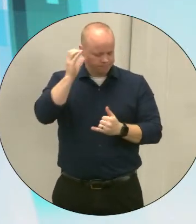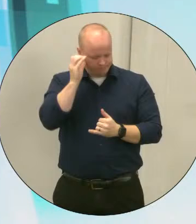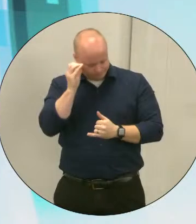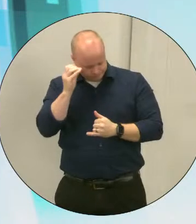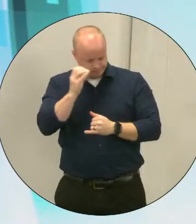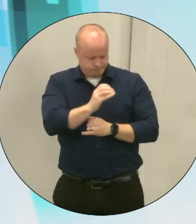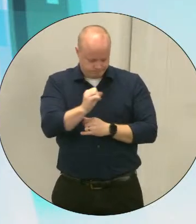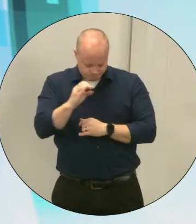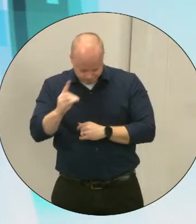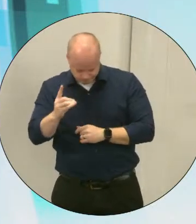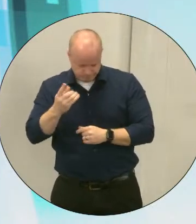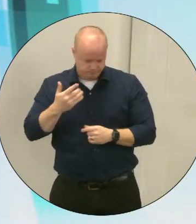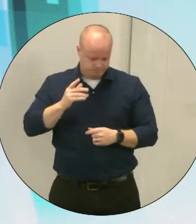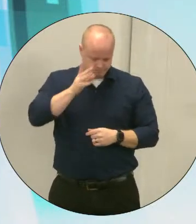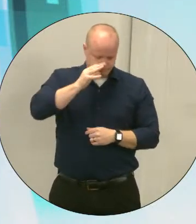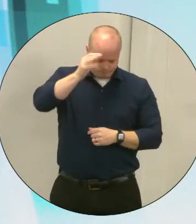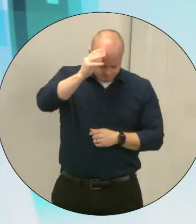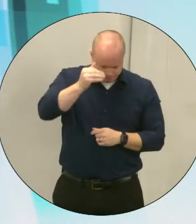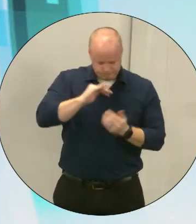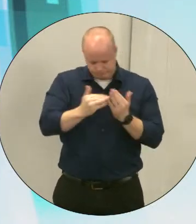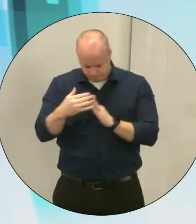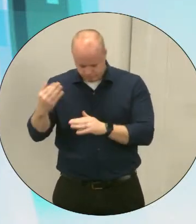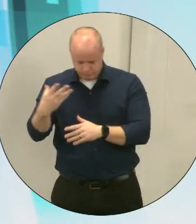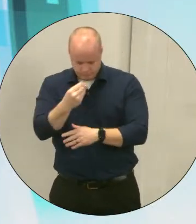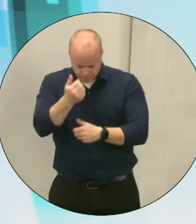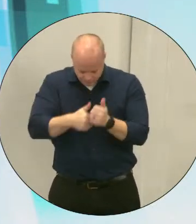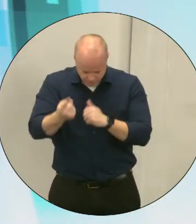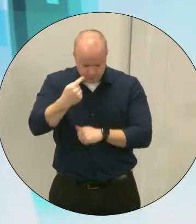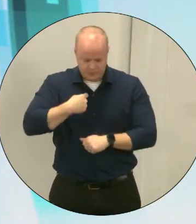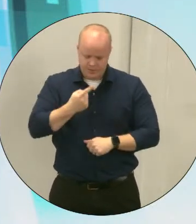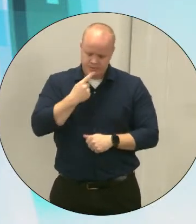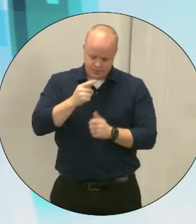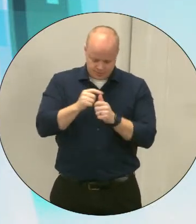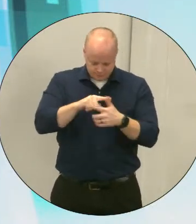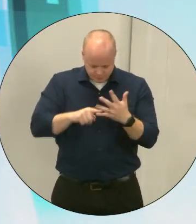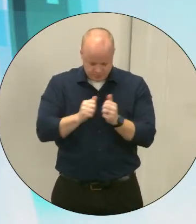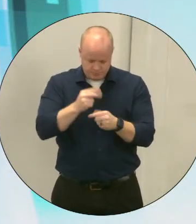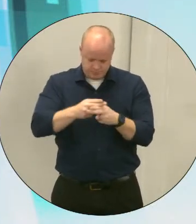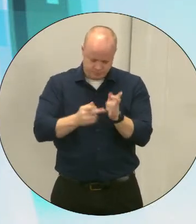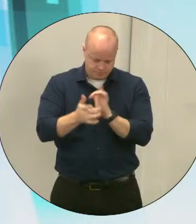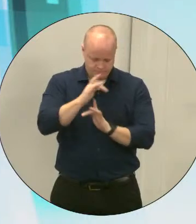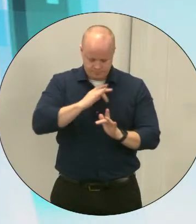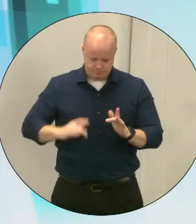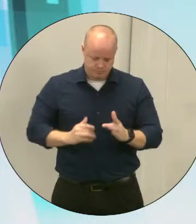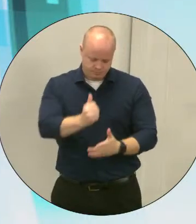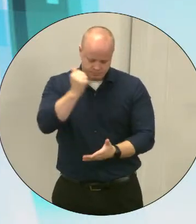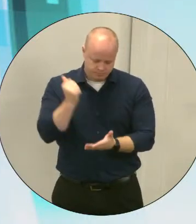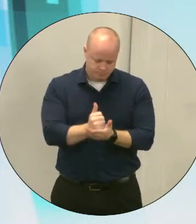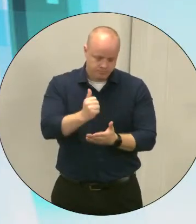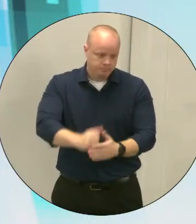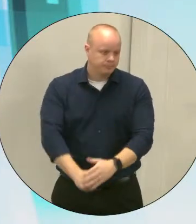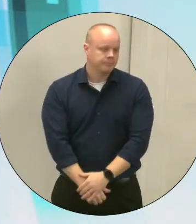School District parents, communities, and everyone else. And I say these things in the name of Jesus Christ, amen.